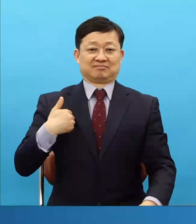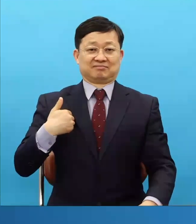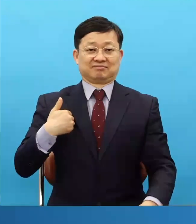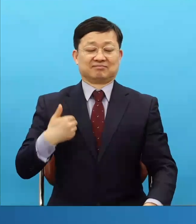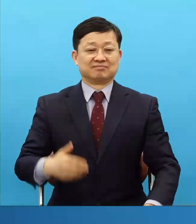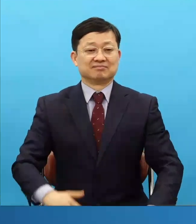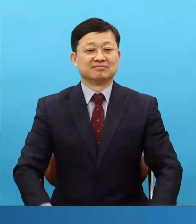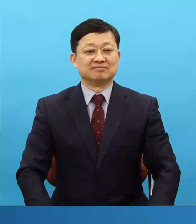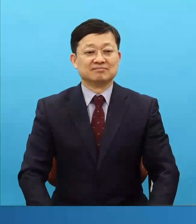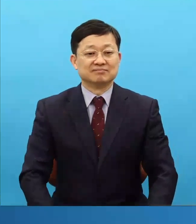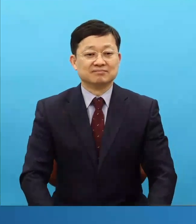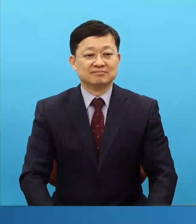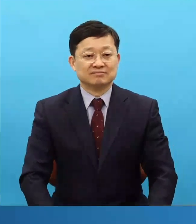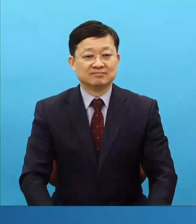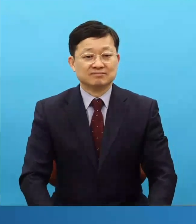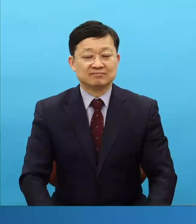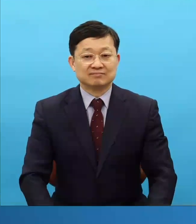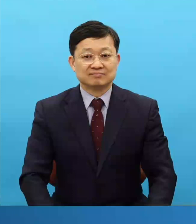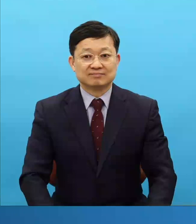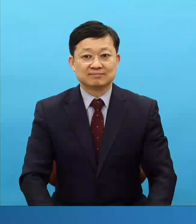start.